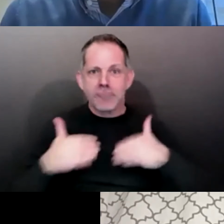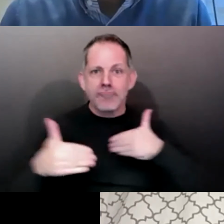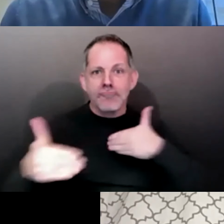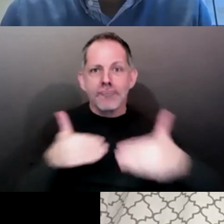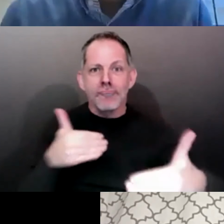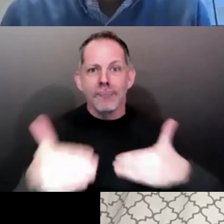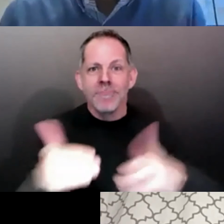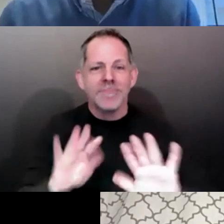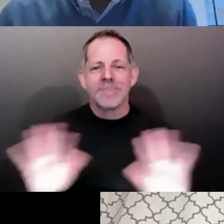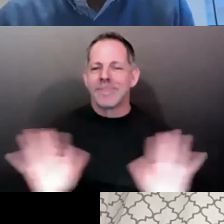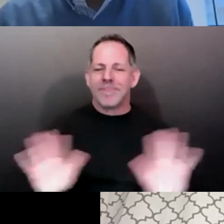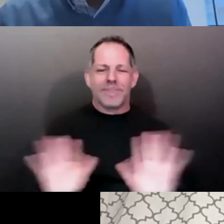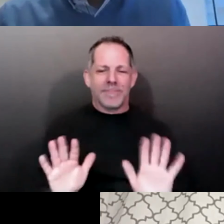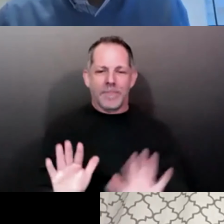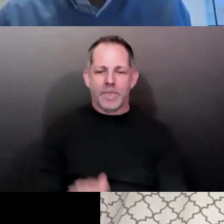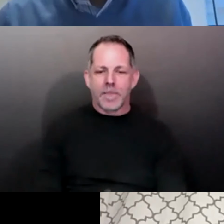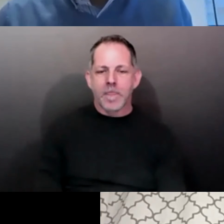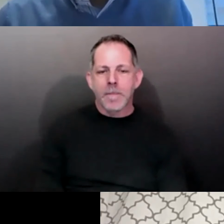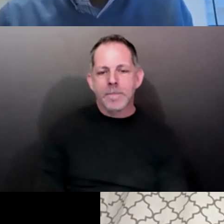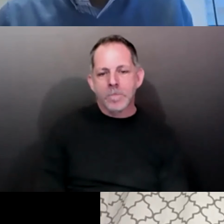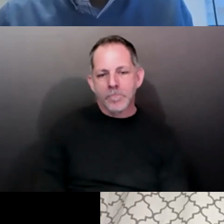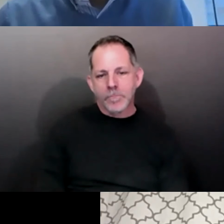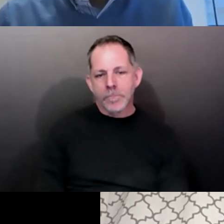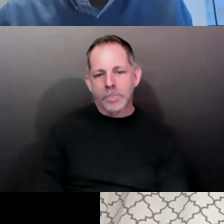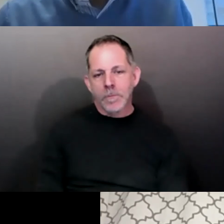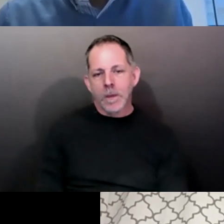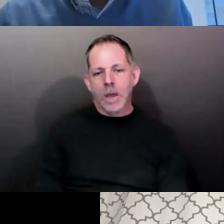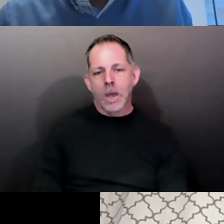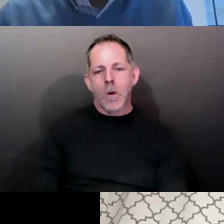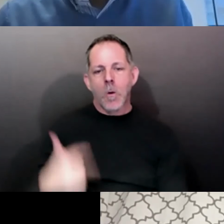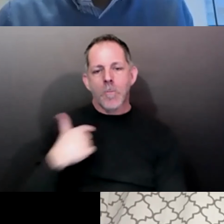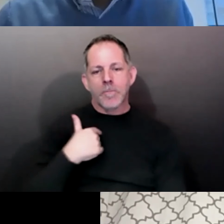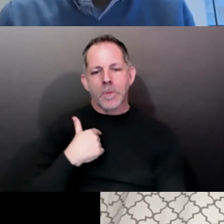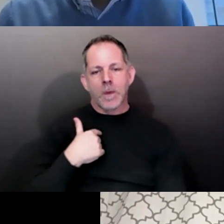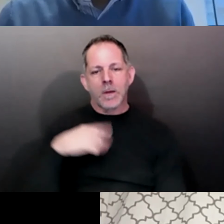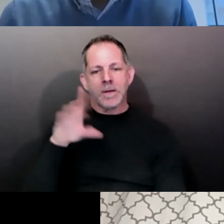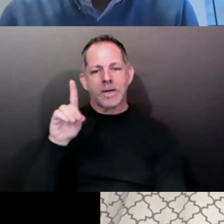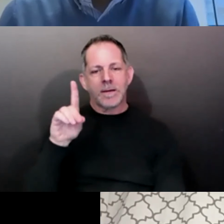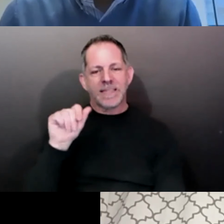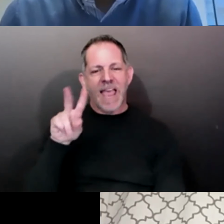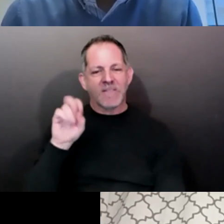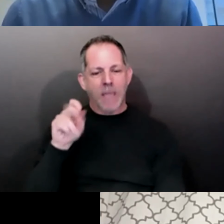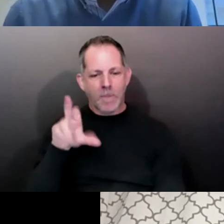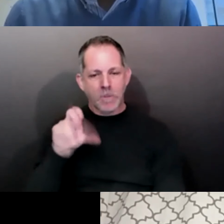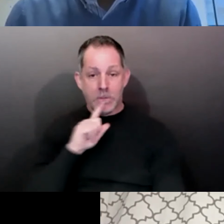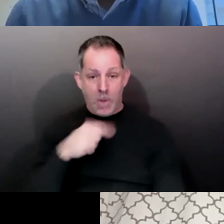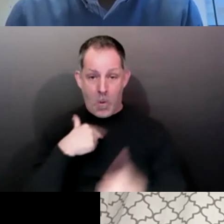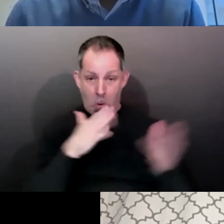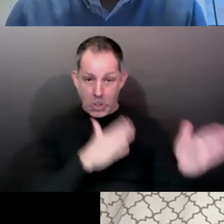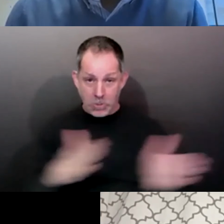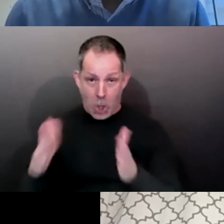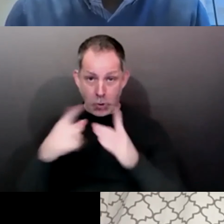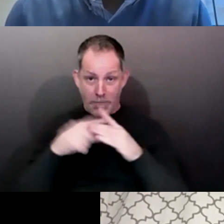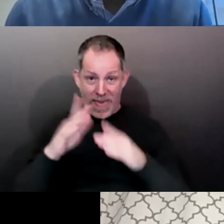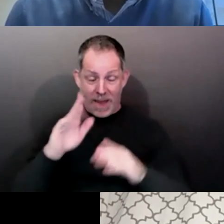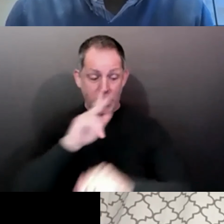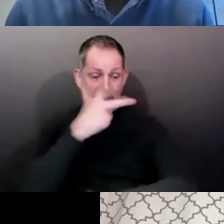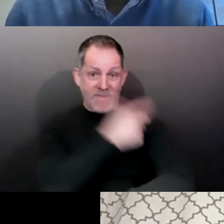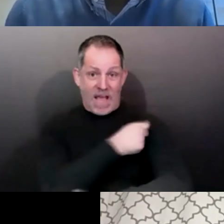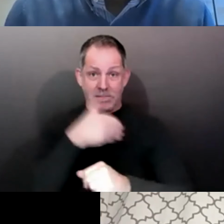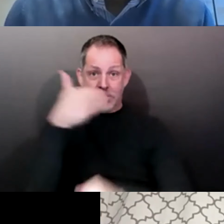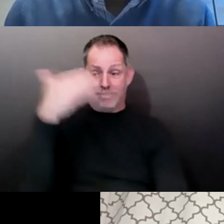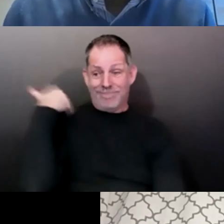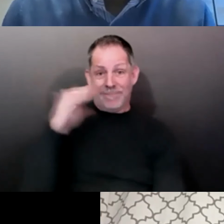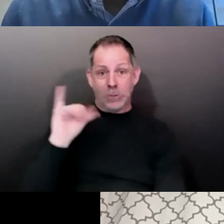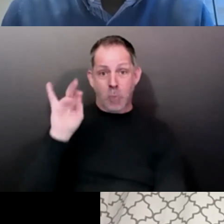that we started planning for vaccinations in July, and we've had from day one more capacity to give